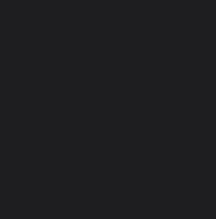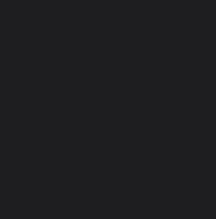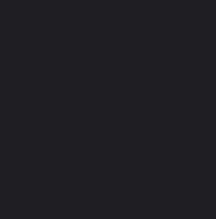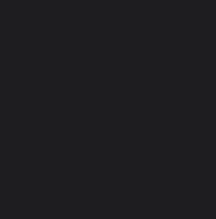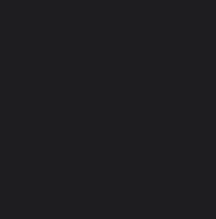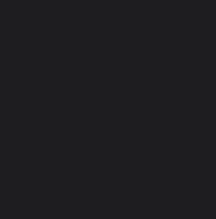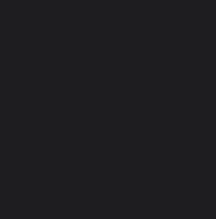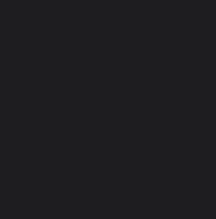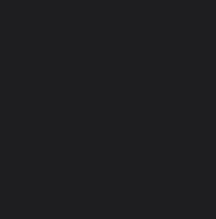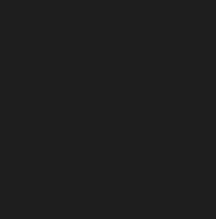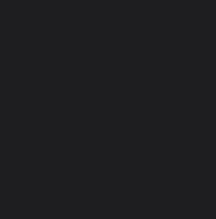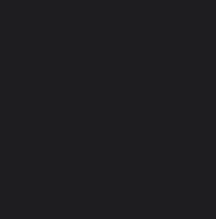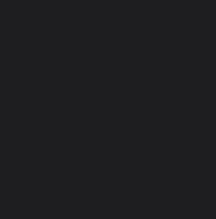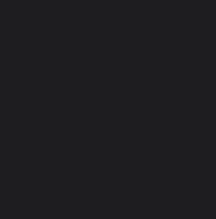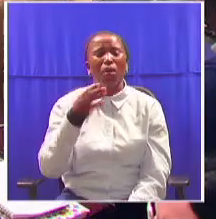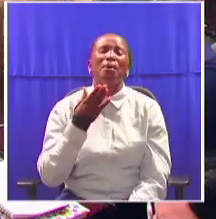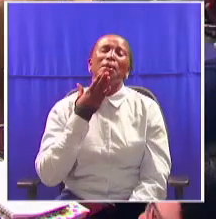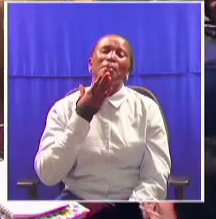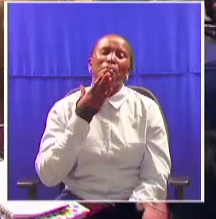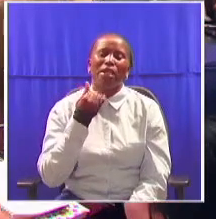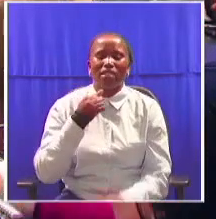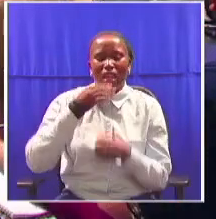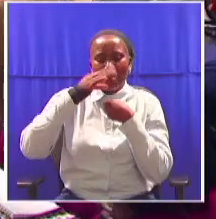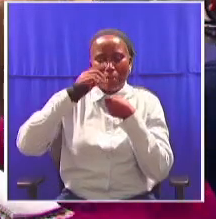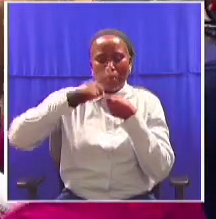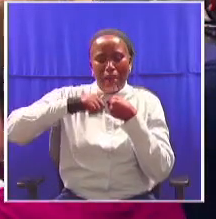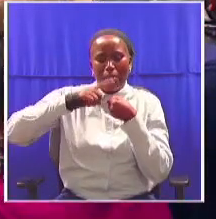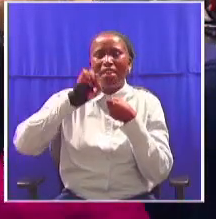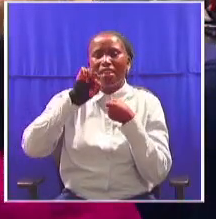Honorable Members, will you please mute your mics?